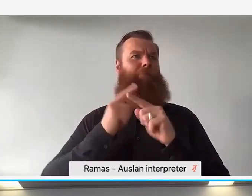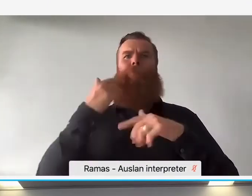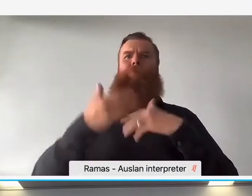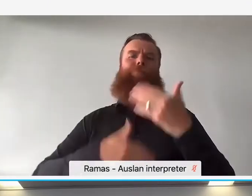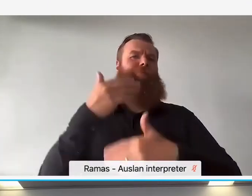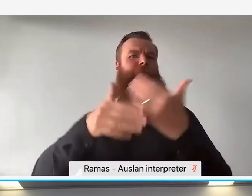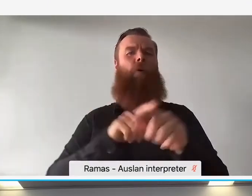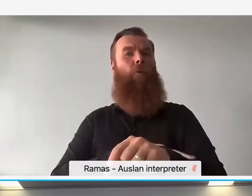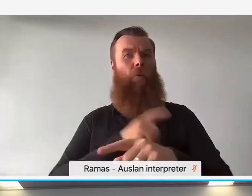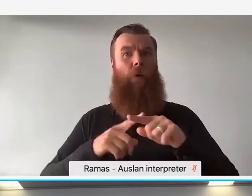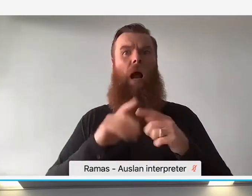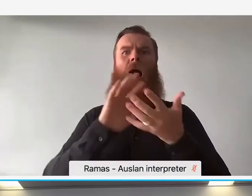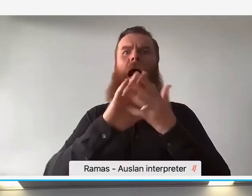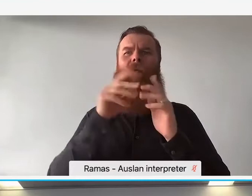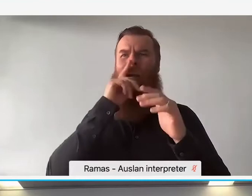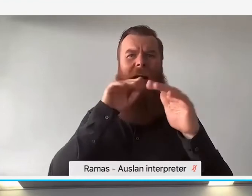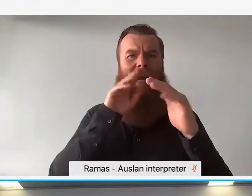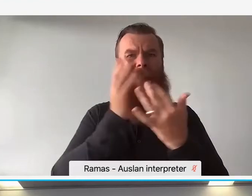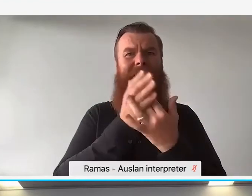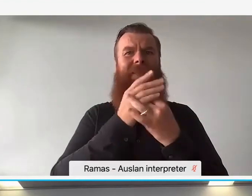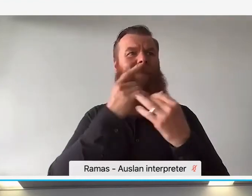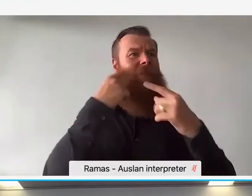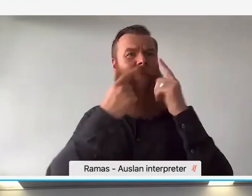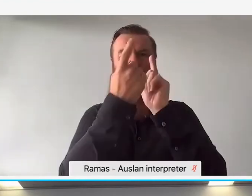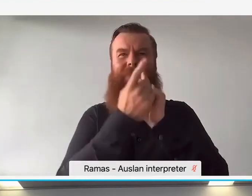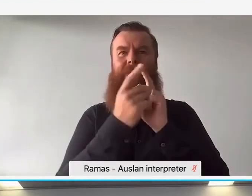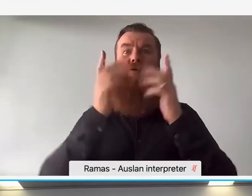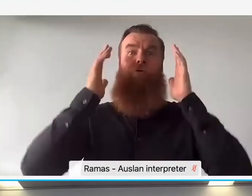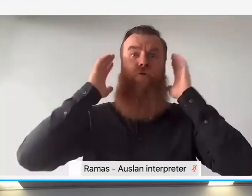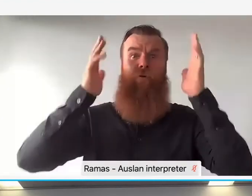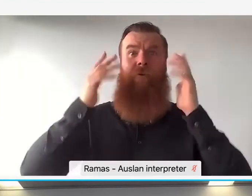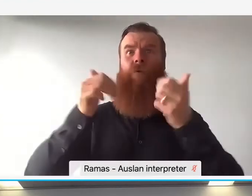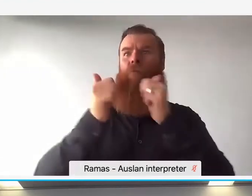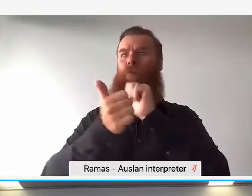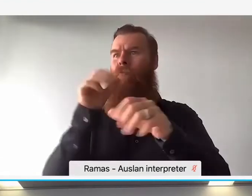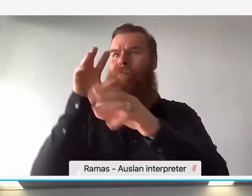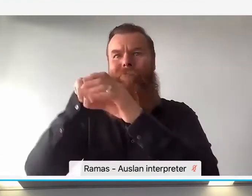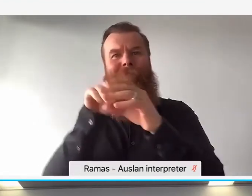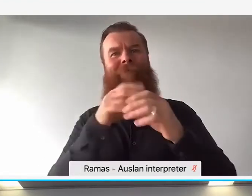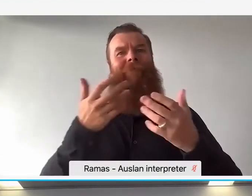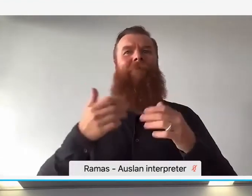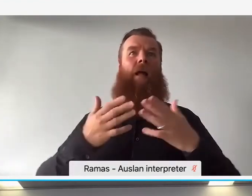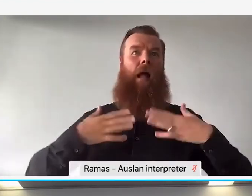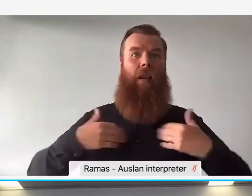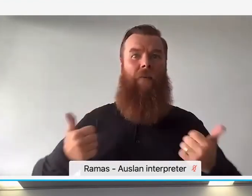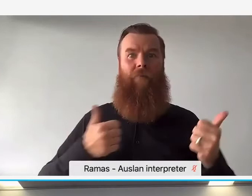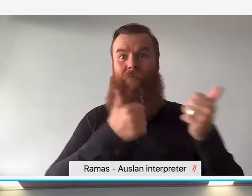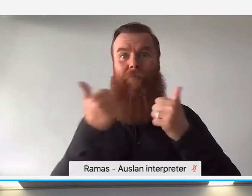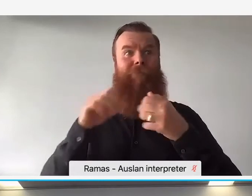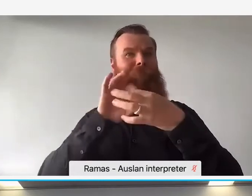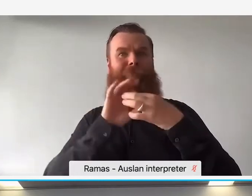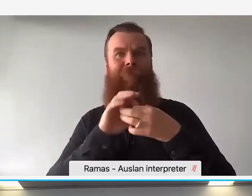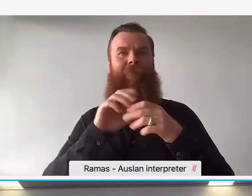services, churches and sport, healthy relationships here and at home, advice on